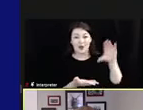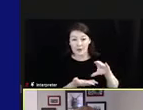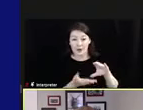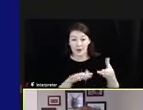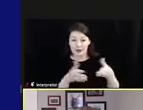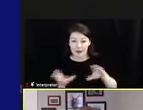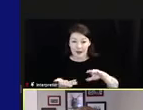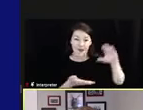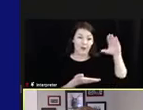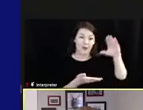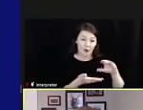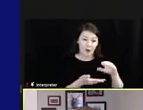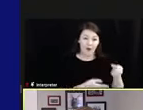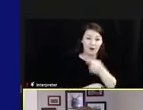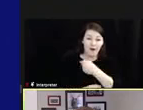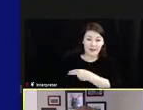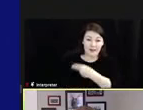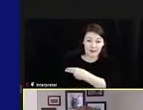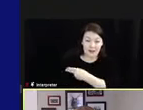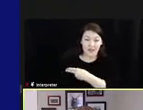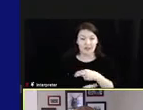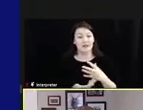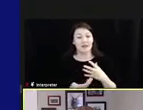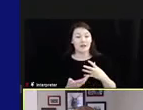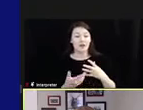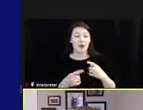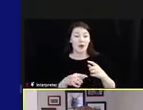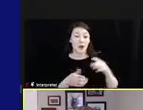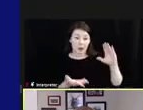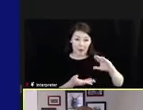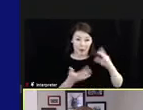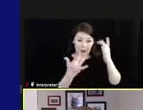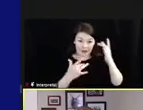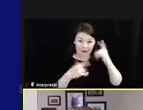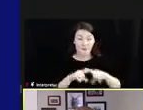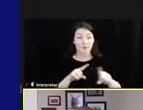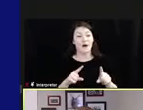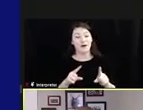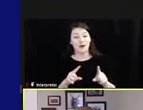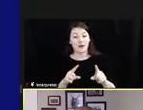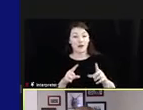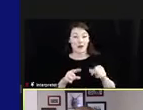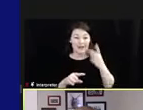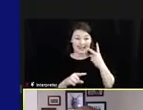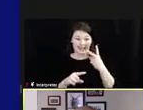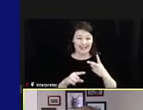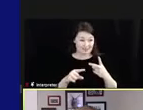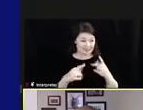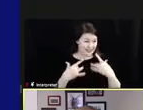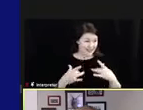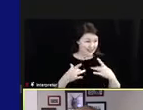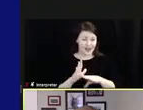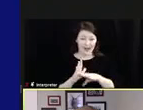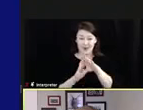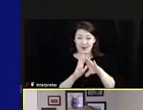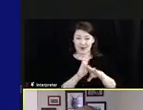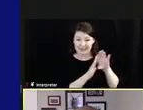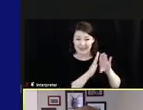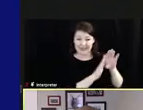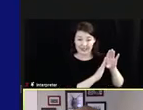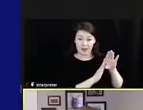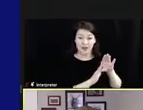our largest Colorado counties, you can see that most of them at this point are seeing an increase in cases. So you can see here our 12 largest